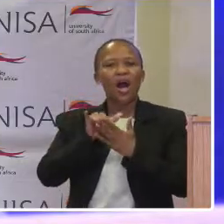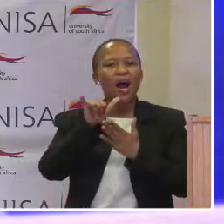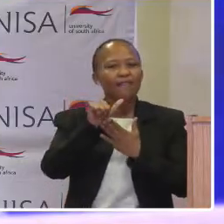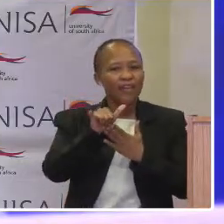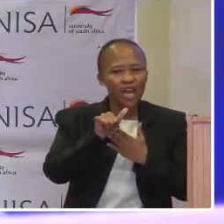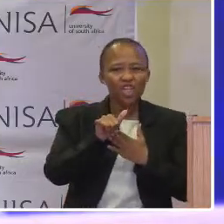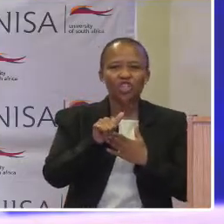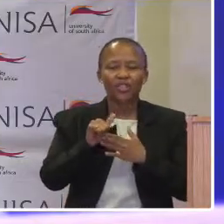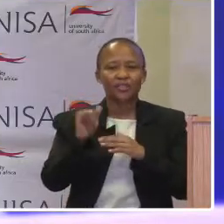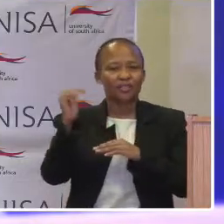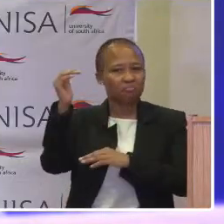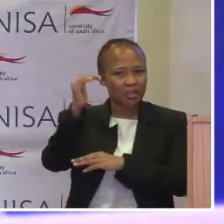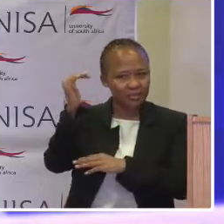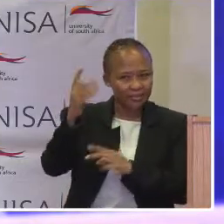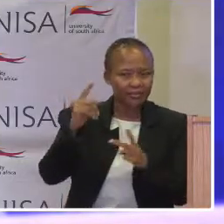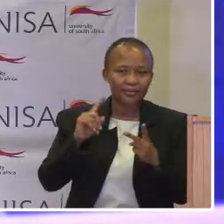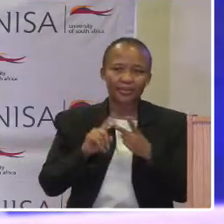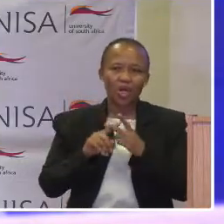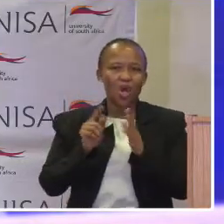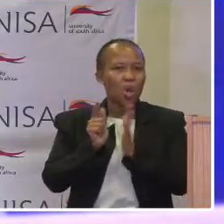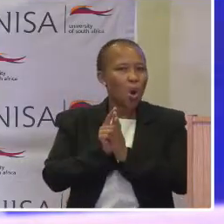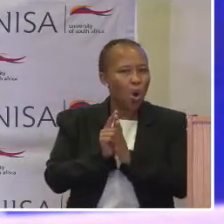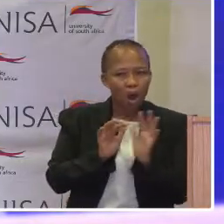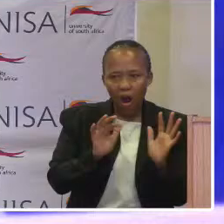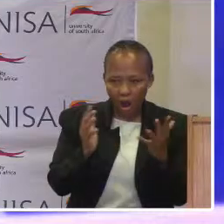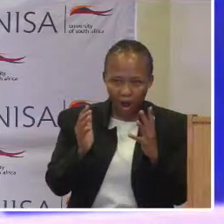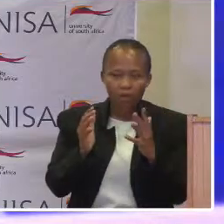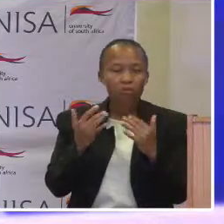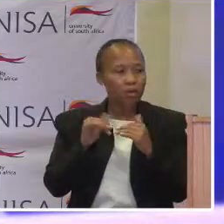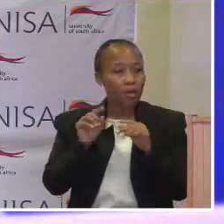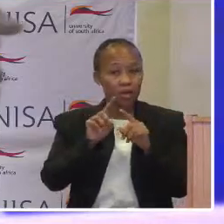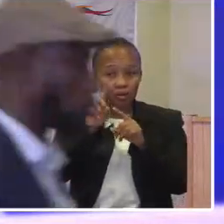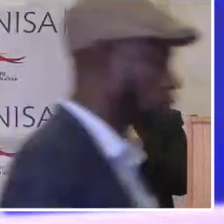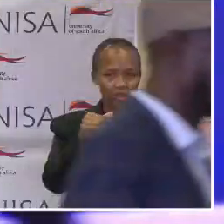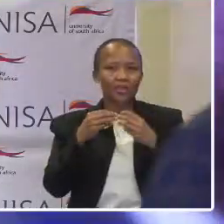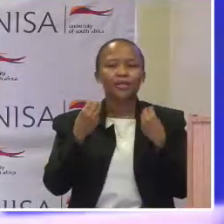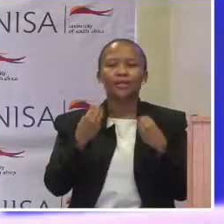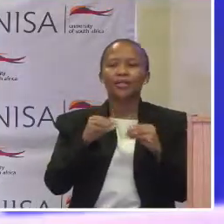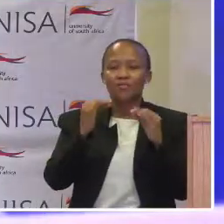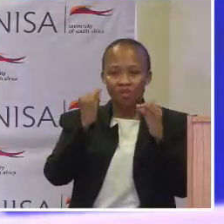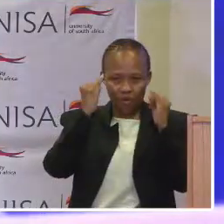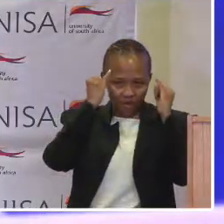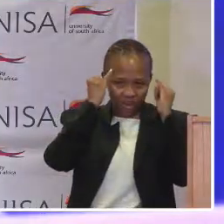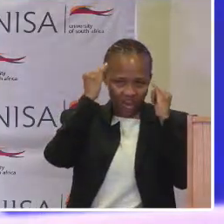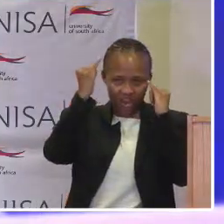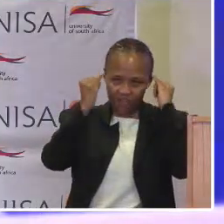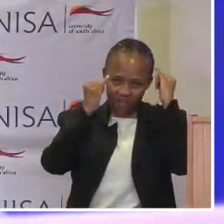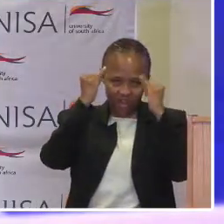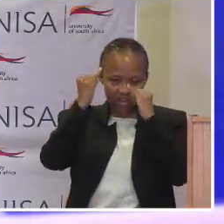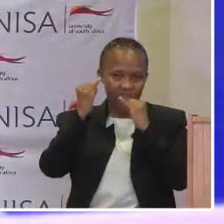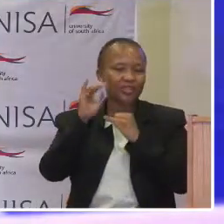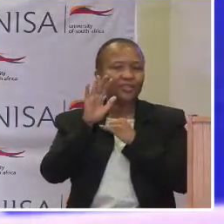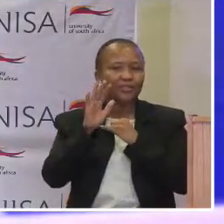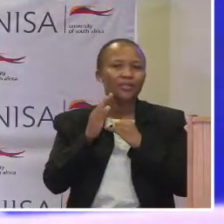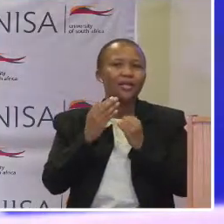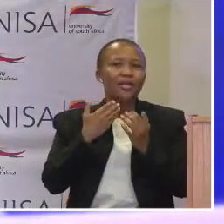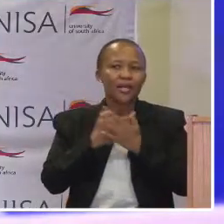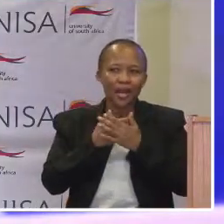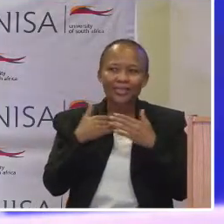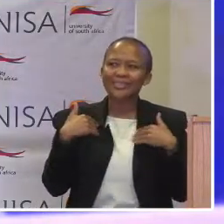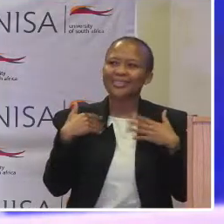stuff. How can entrepreneurial innovations by startups and tech-driven